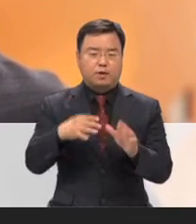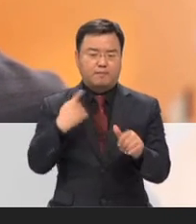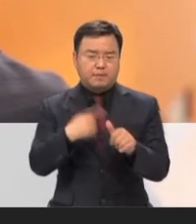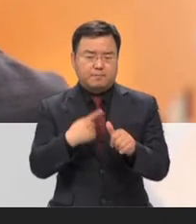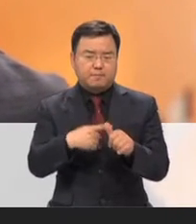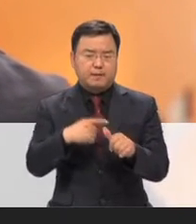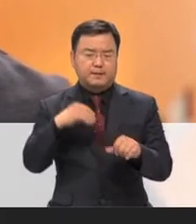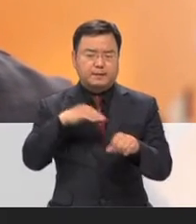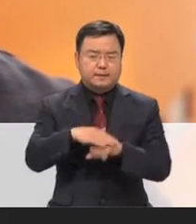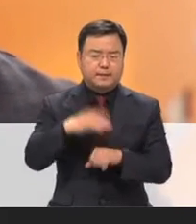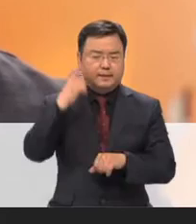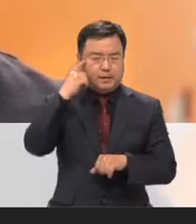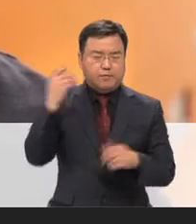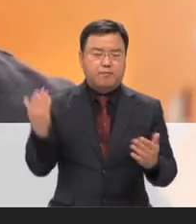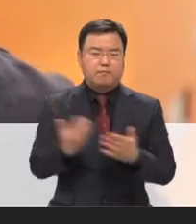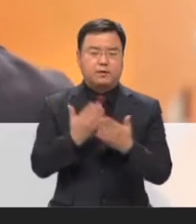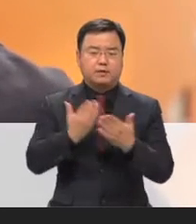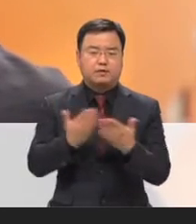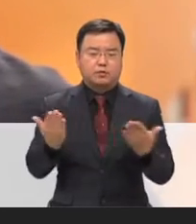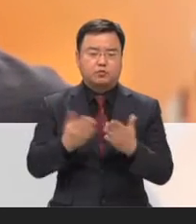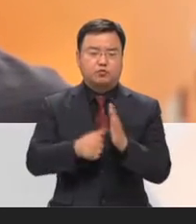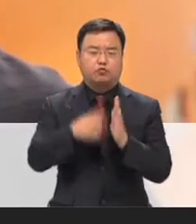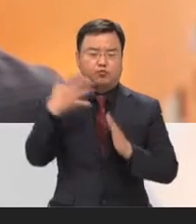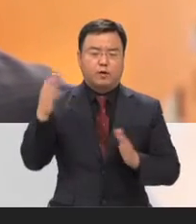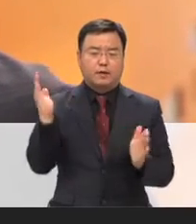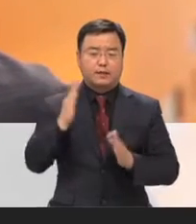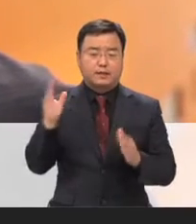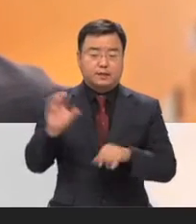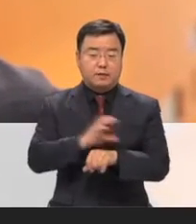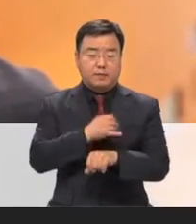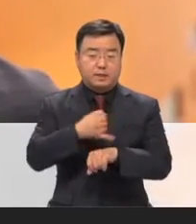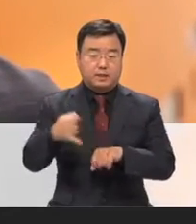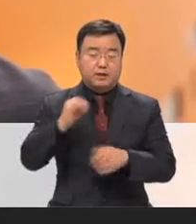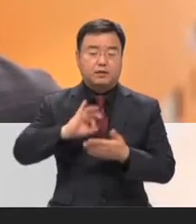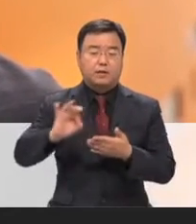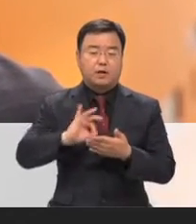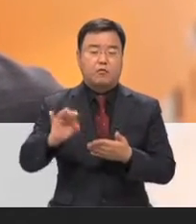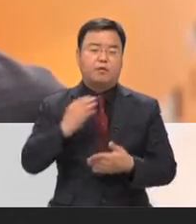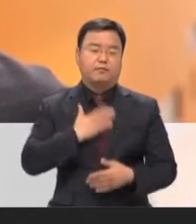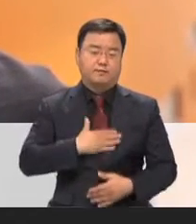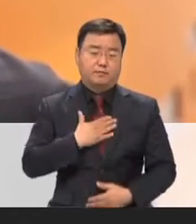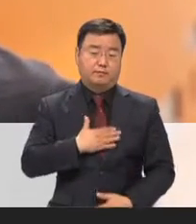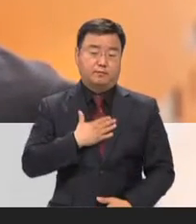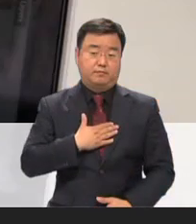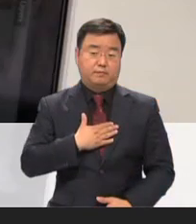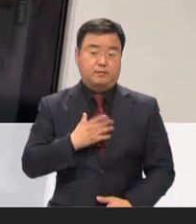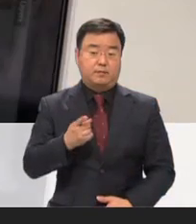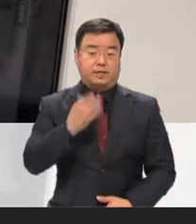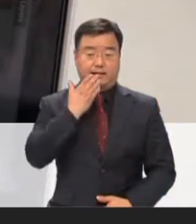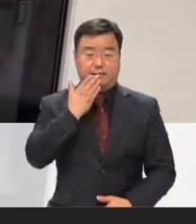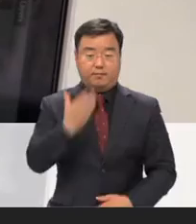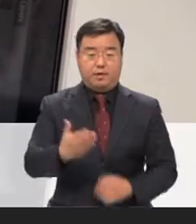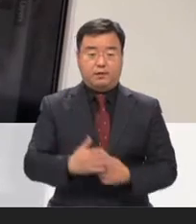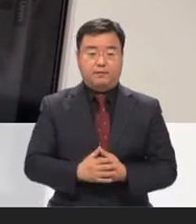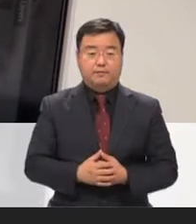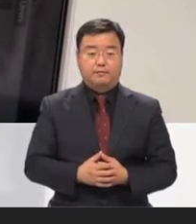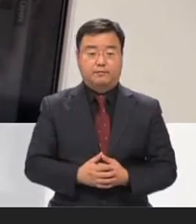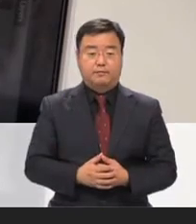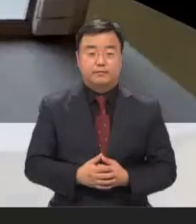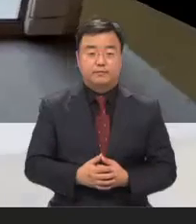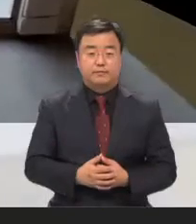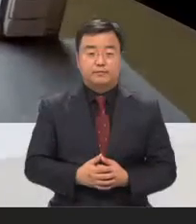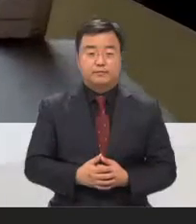for developing critical thinking. So students know how to use computer